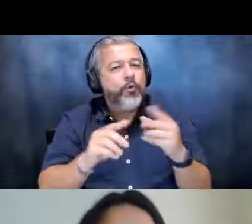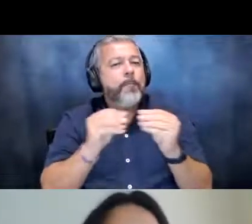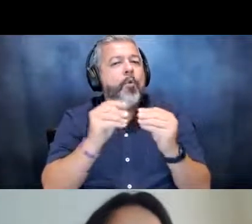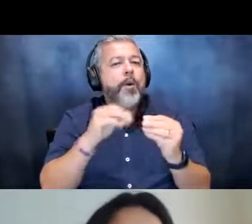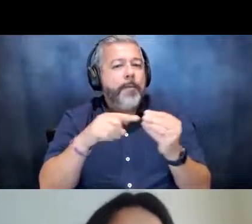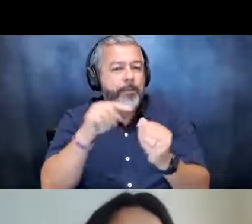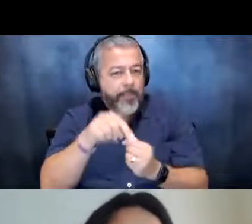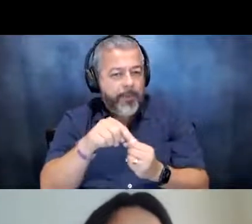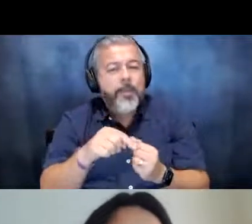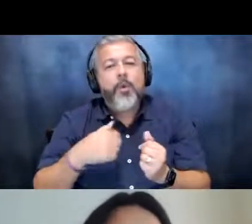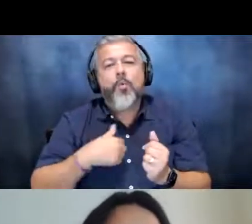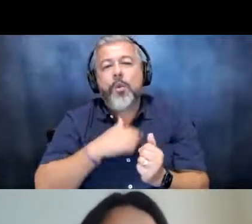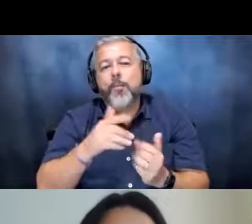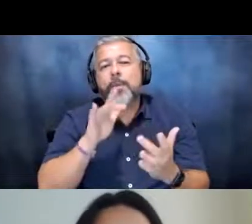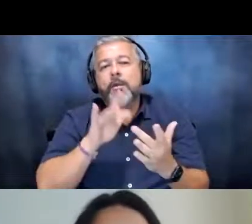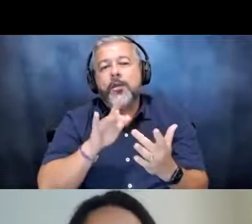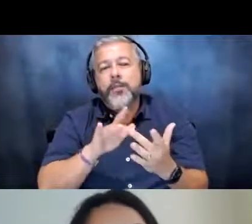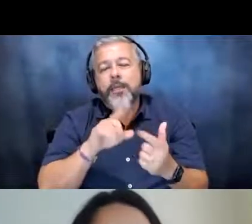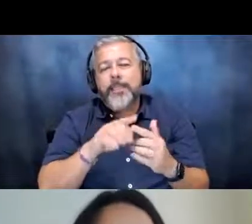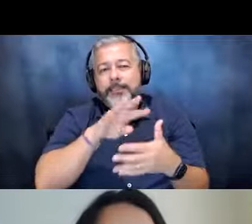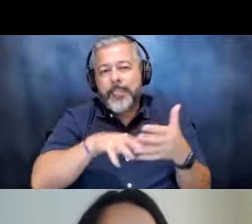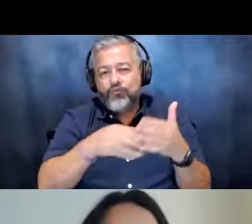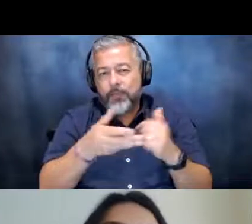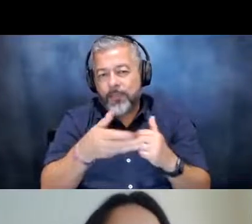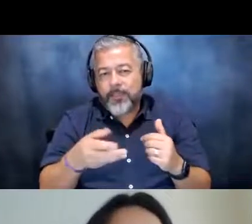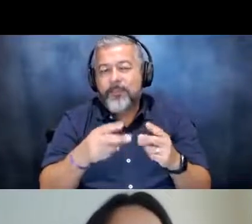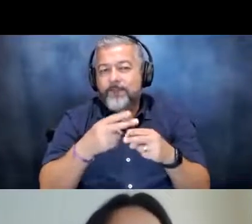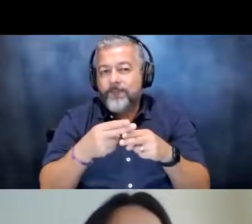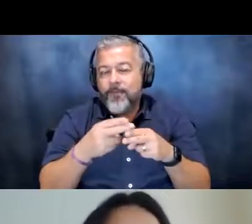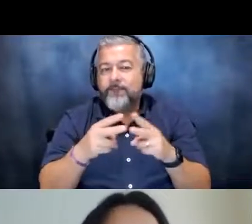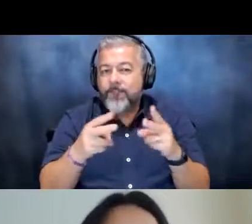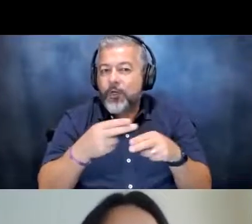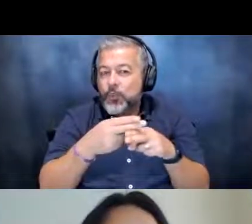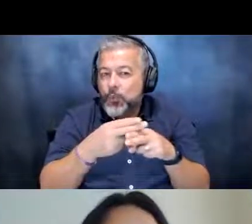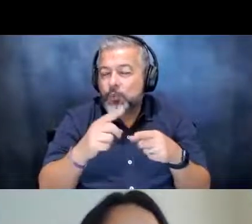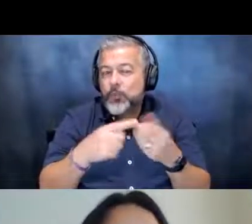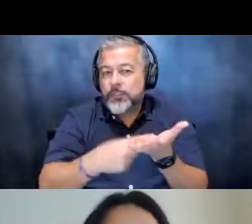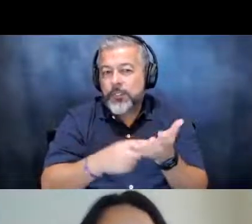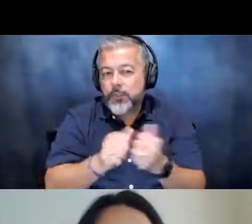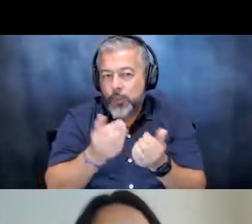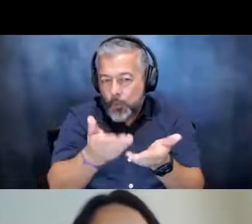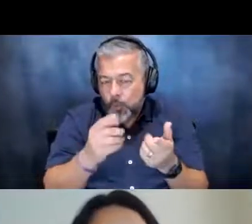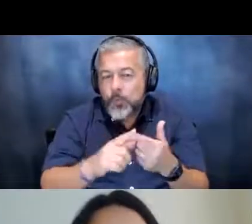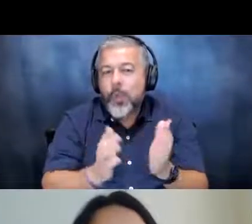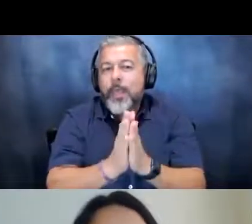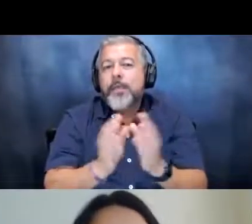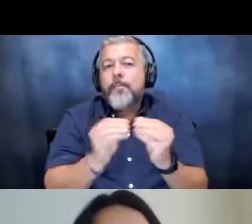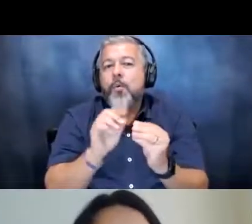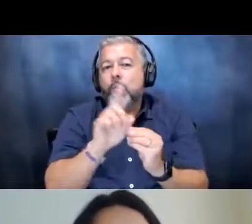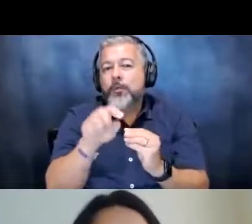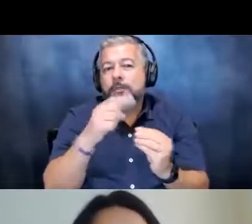will be in contact and scheduling things very, very soon to discuss with you and to ask you more questions like